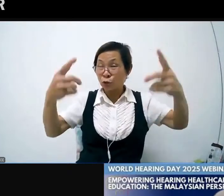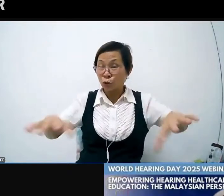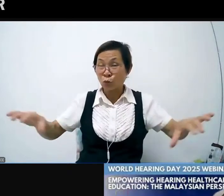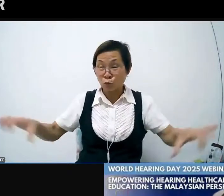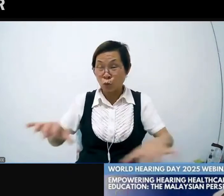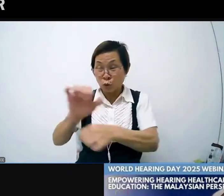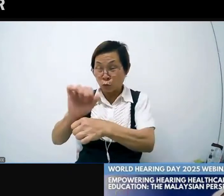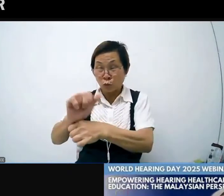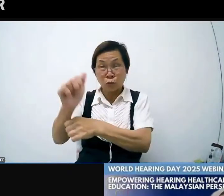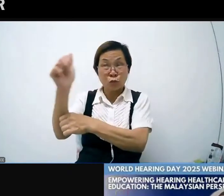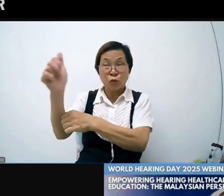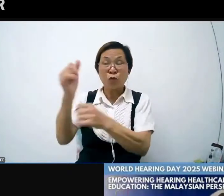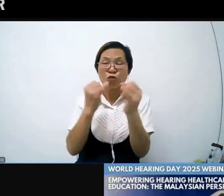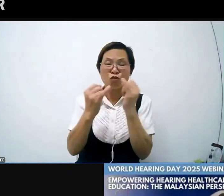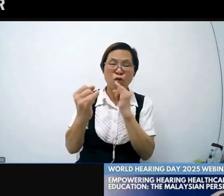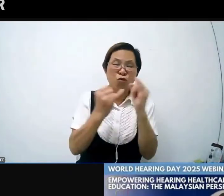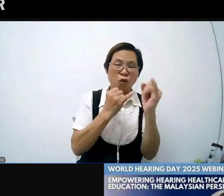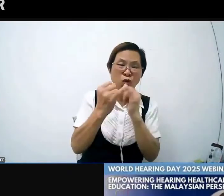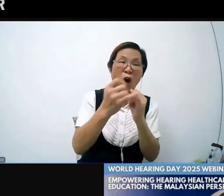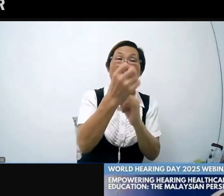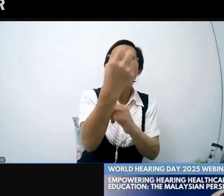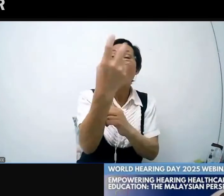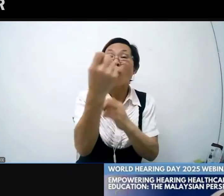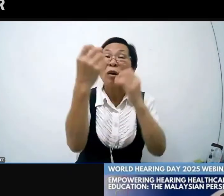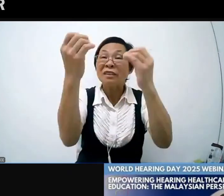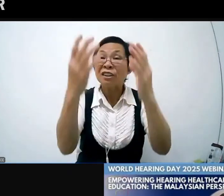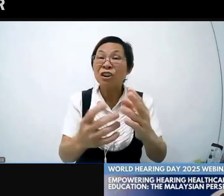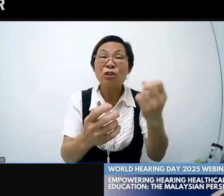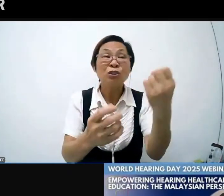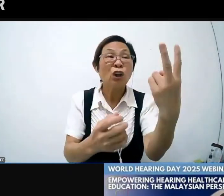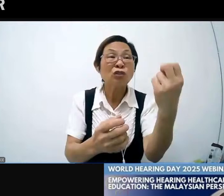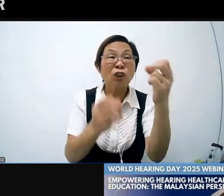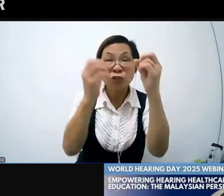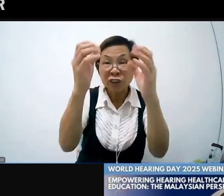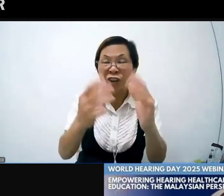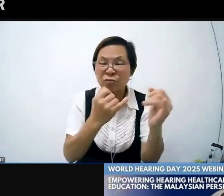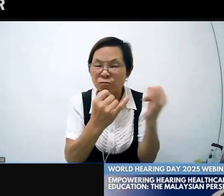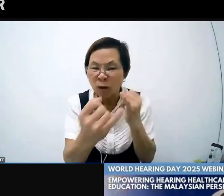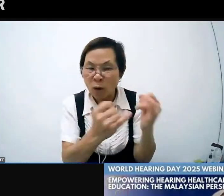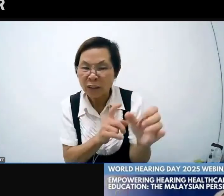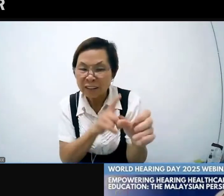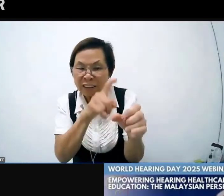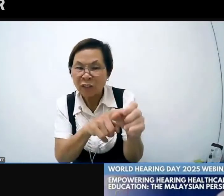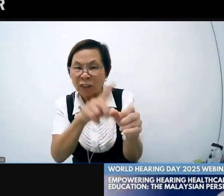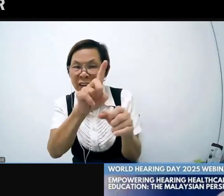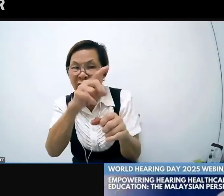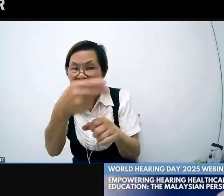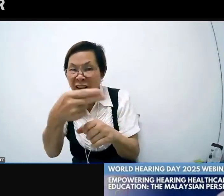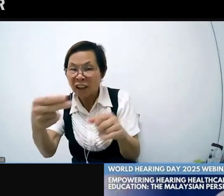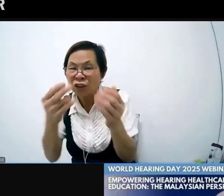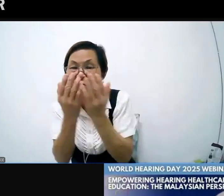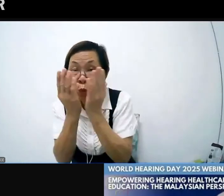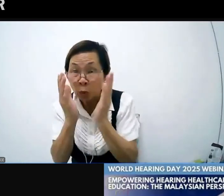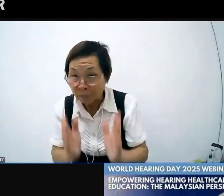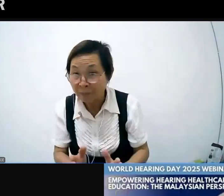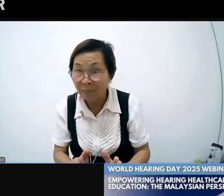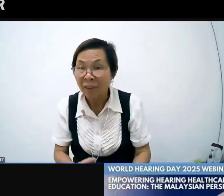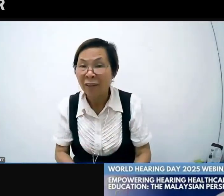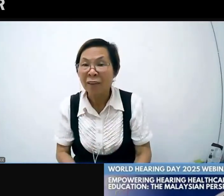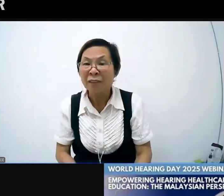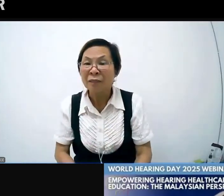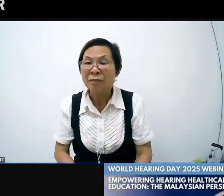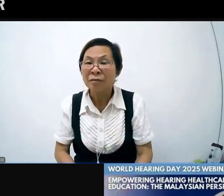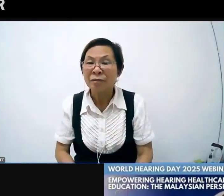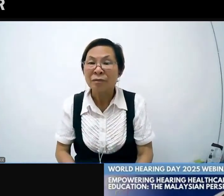by interviewing 12 teachers who dealing with DHS students or deaf hard